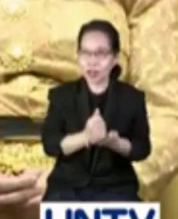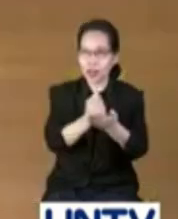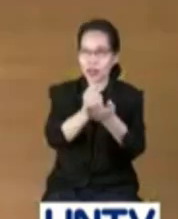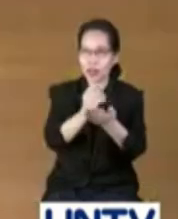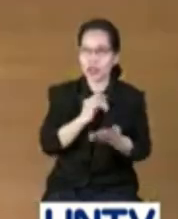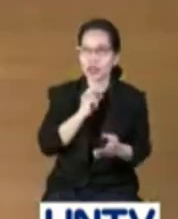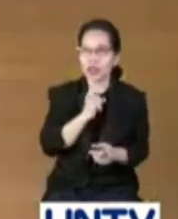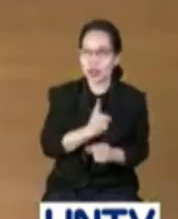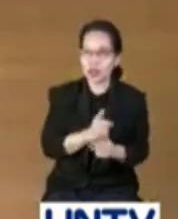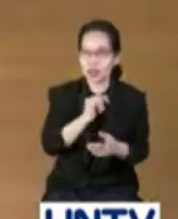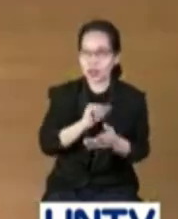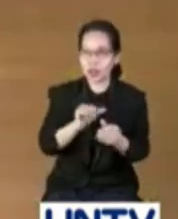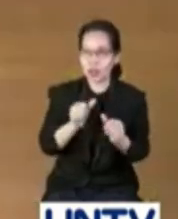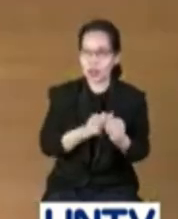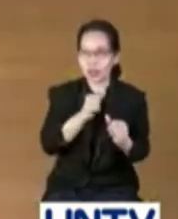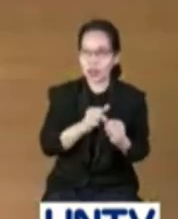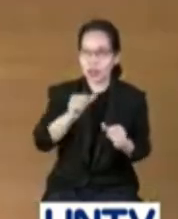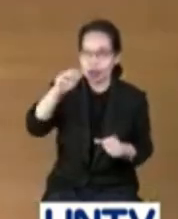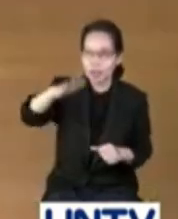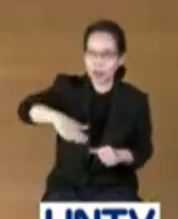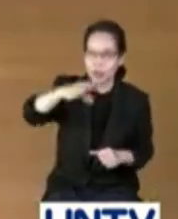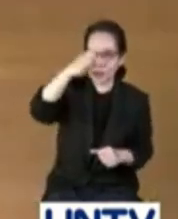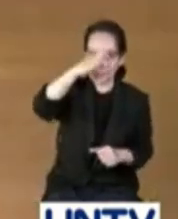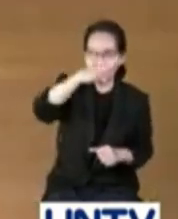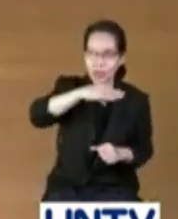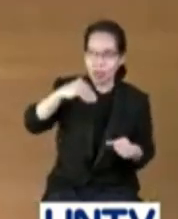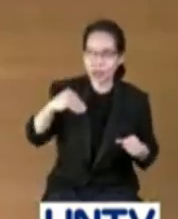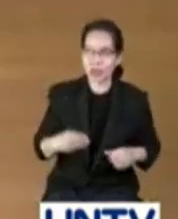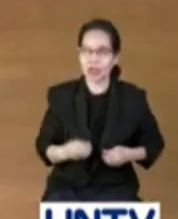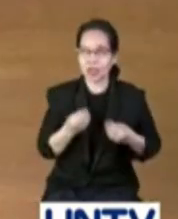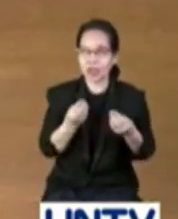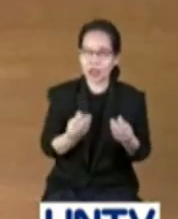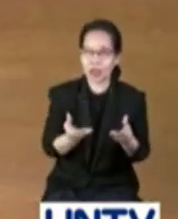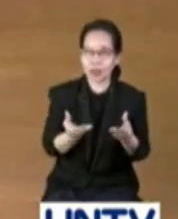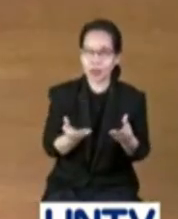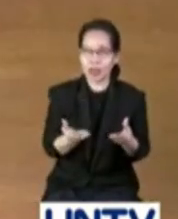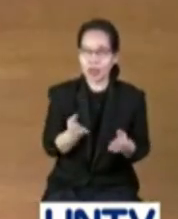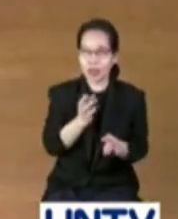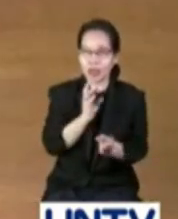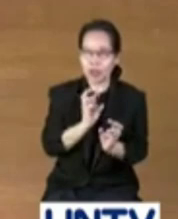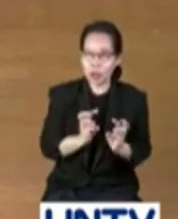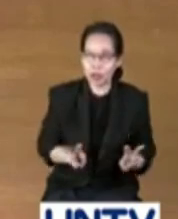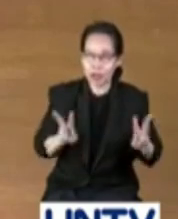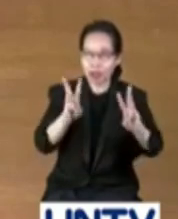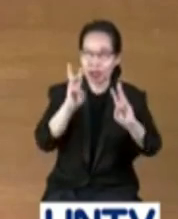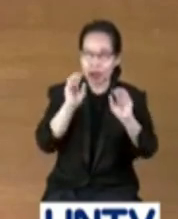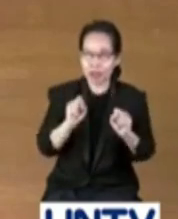bawat batang Pilipino ay mabibigyan ng nararapat at kalidad na edukasyon.